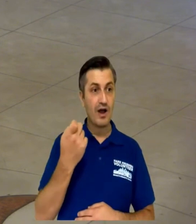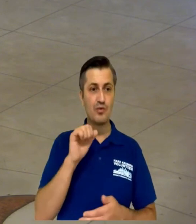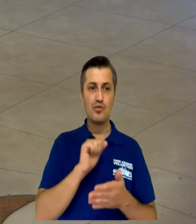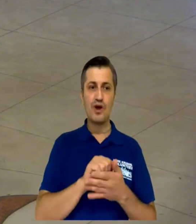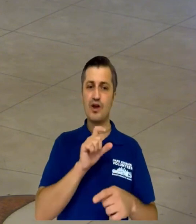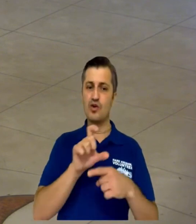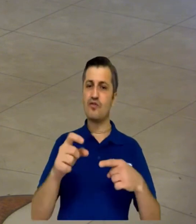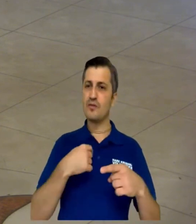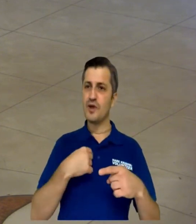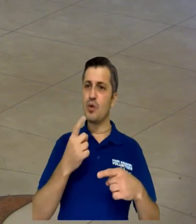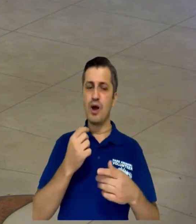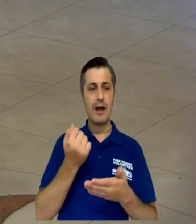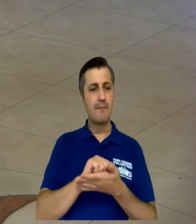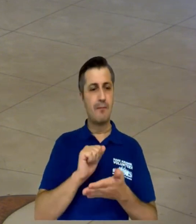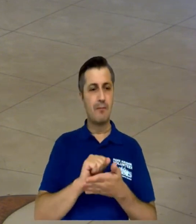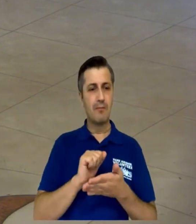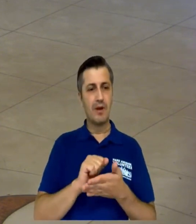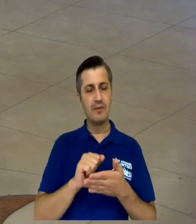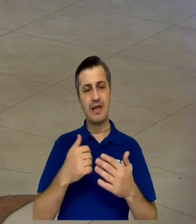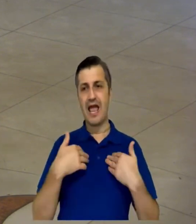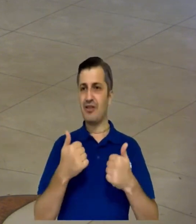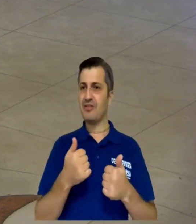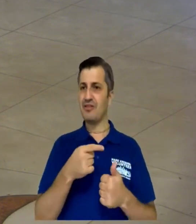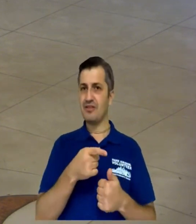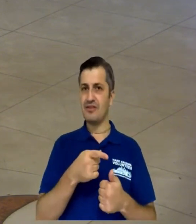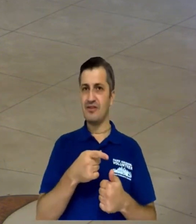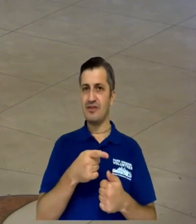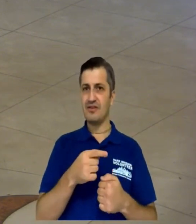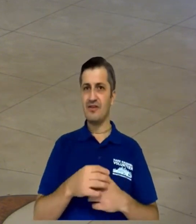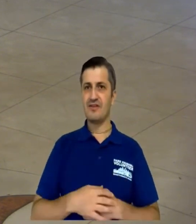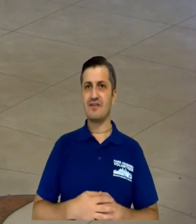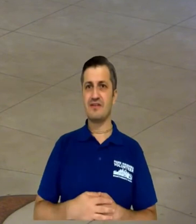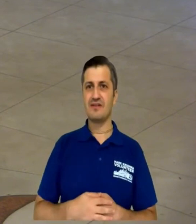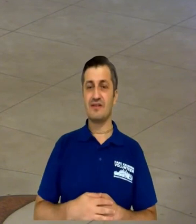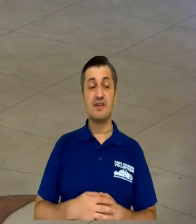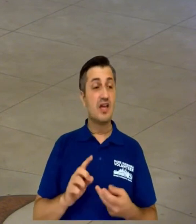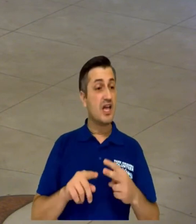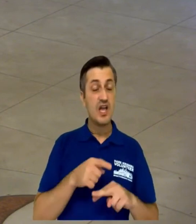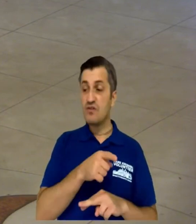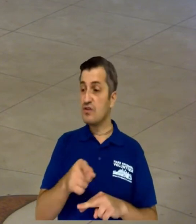I actually came top of my year. So whatever everybody was saying, all gone.